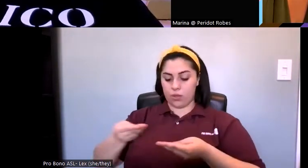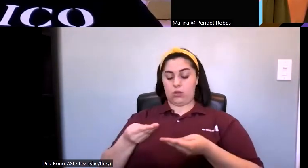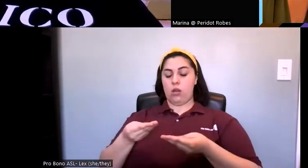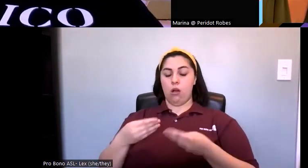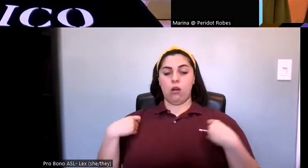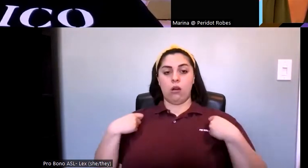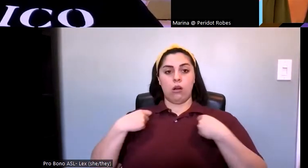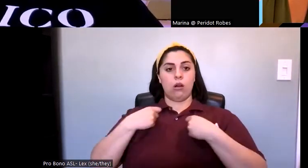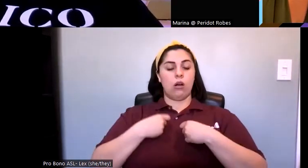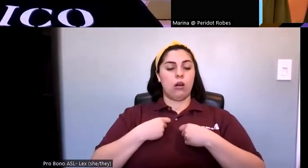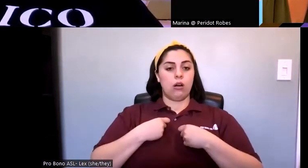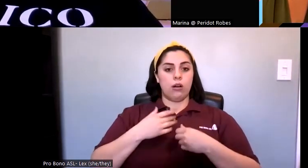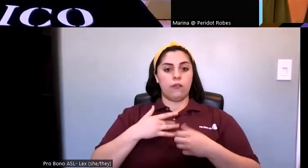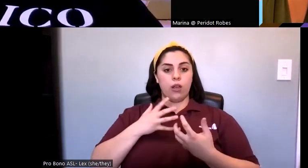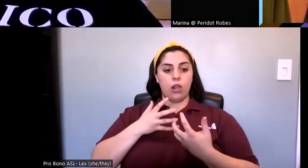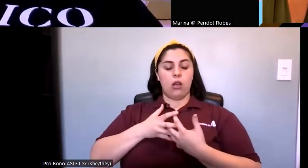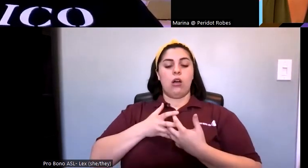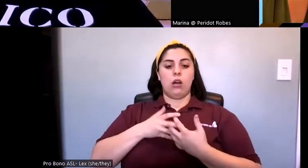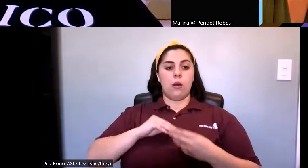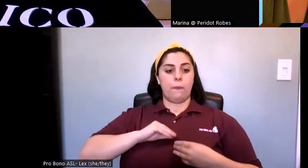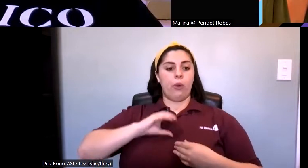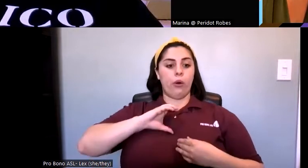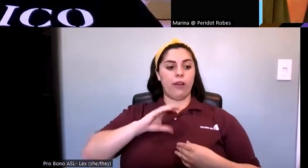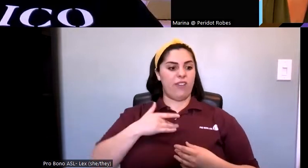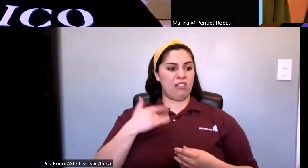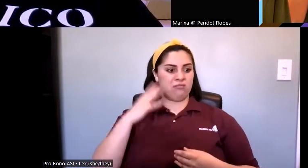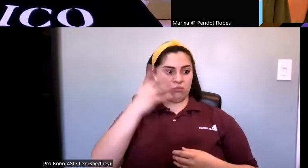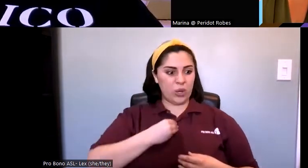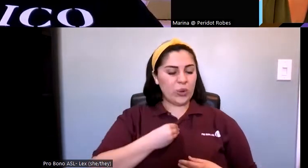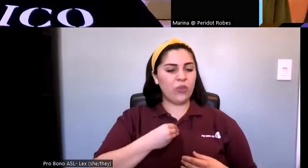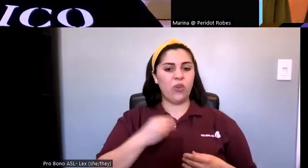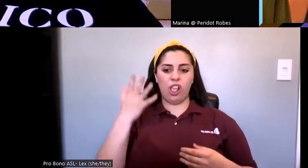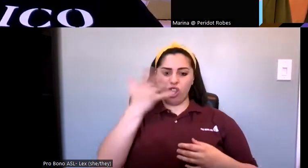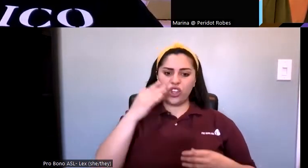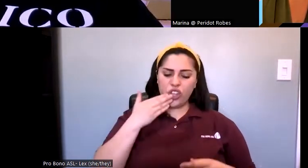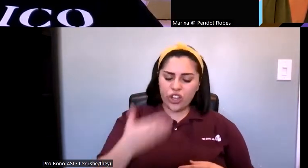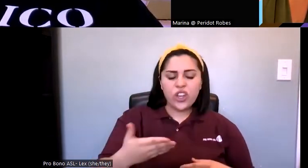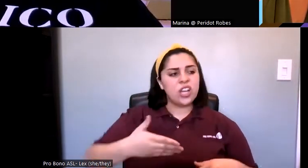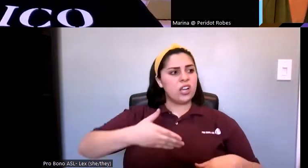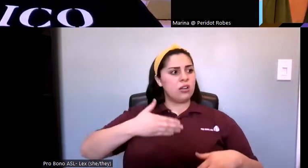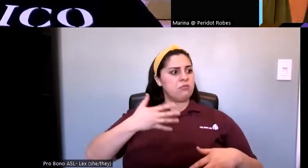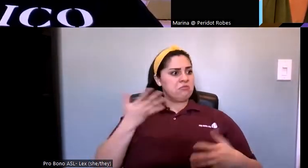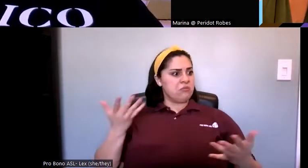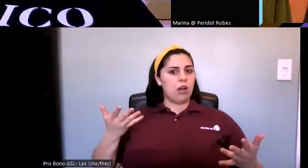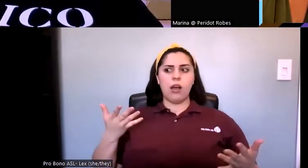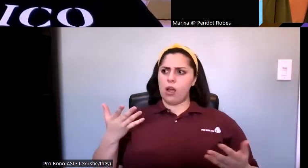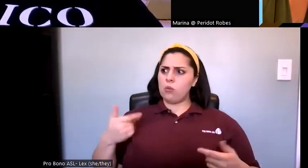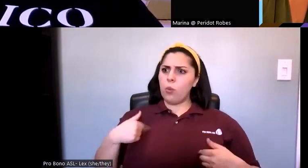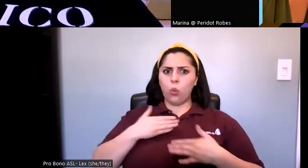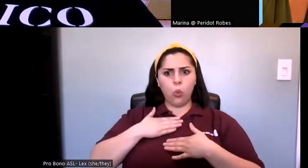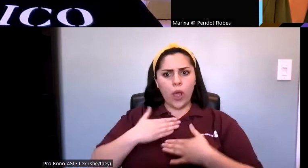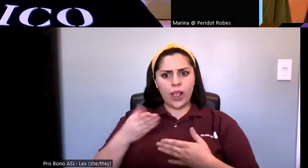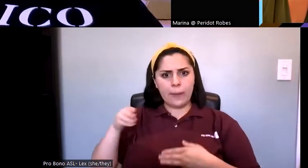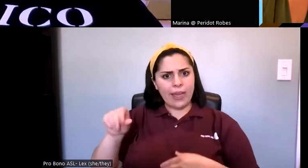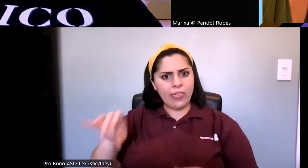looked gorgeous in it, and I felt beautiful in it. And I was like, okay, I'll pay that to feel this